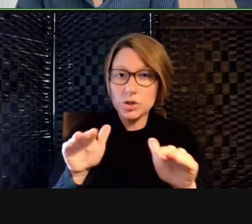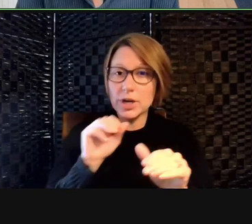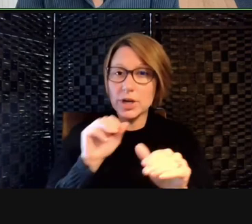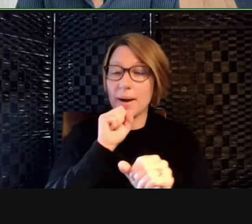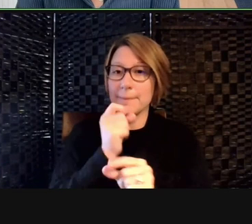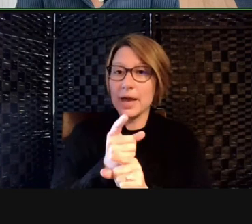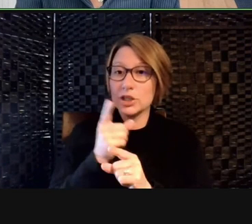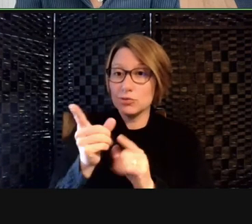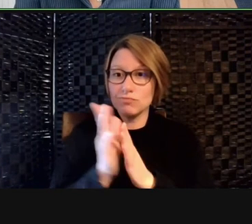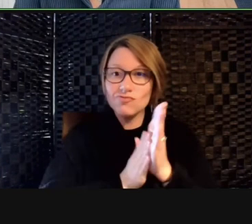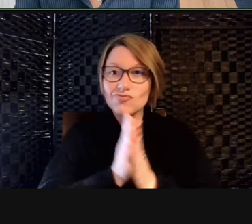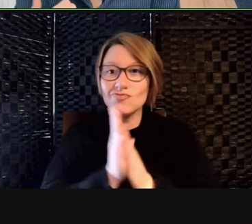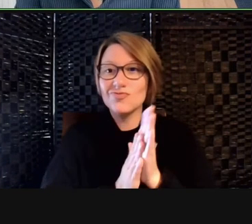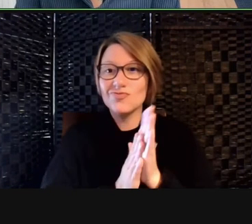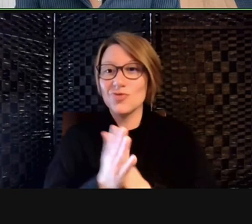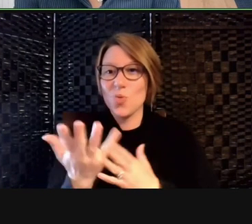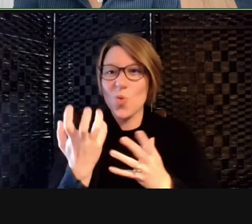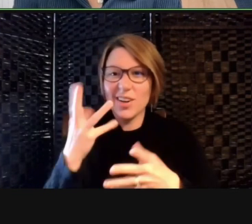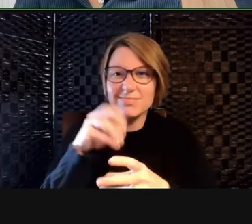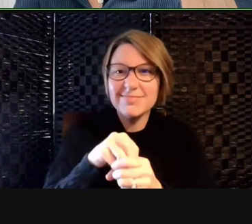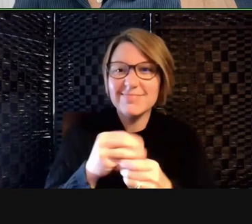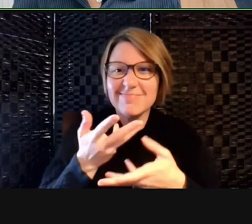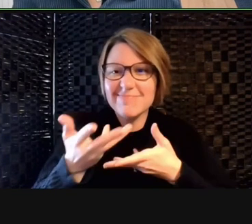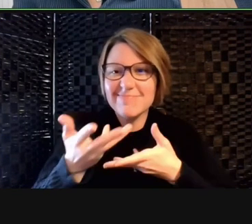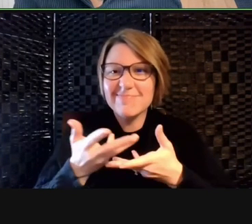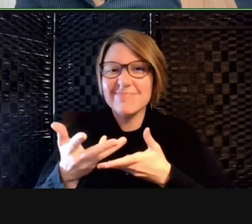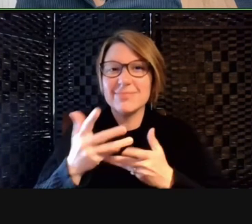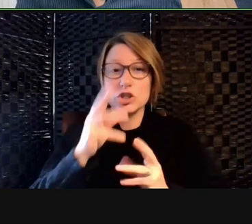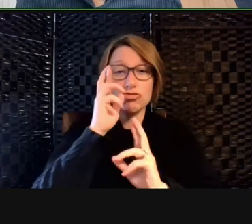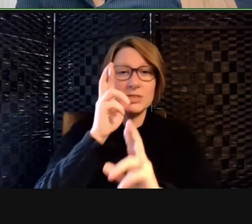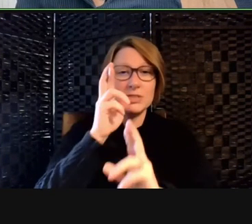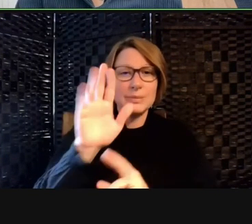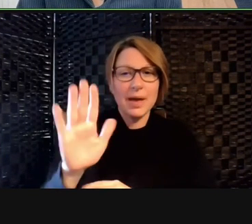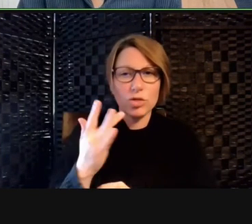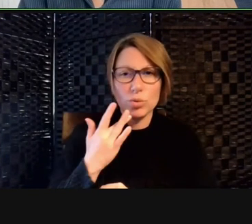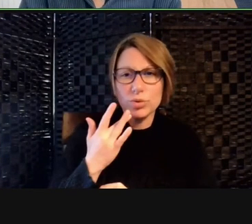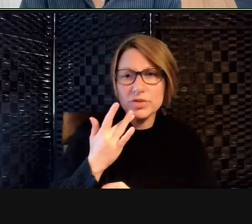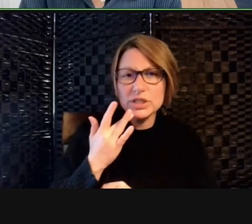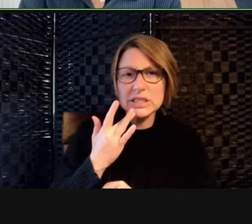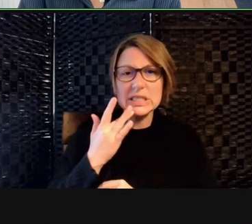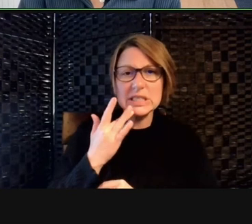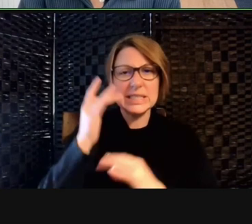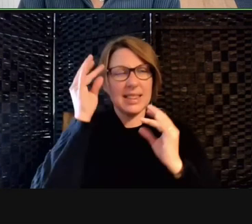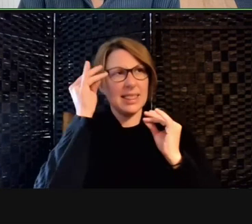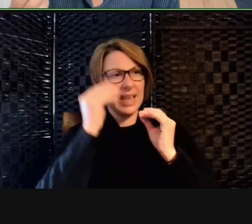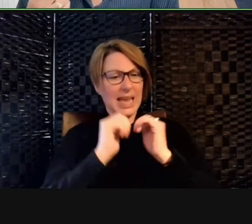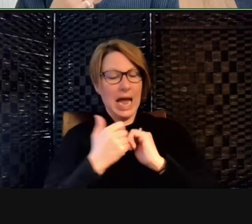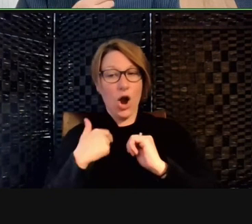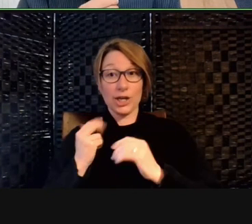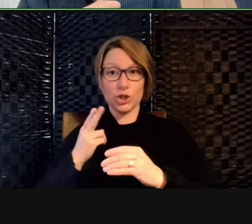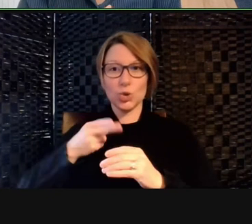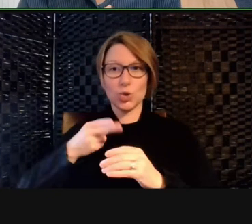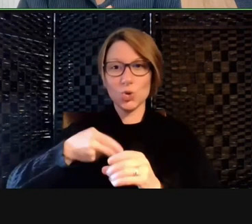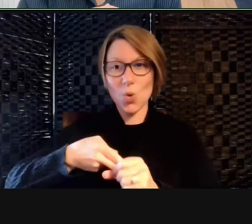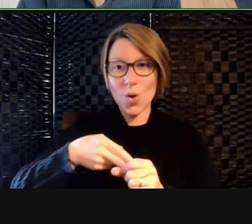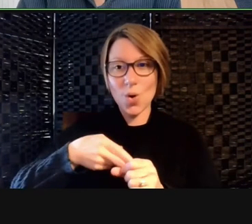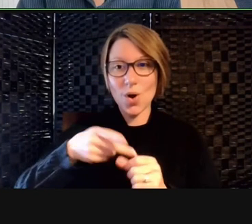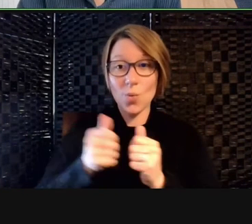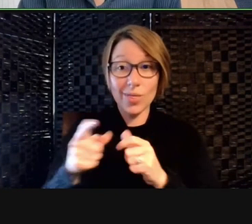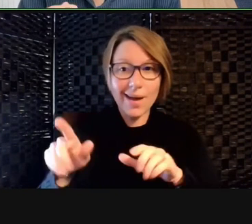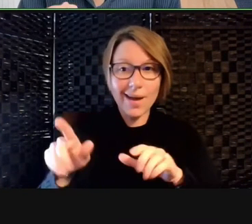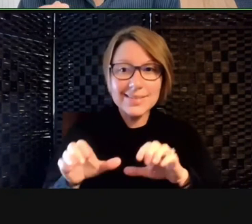and wants to engage, and also that you're respecting their preferences and thinking about ways that you can join them in the activities that